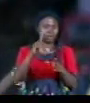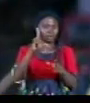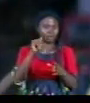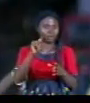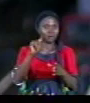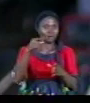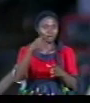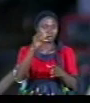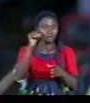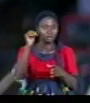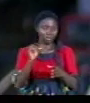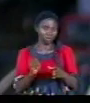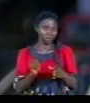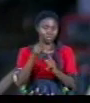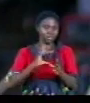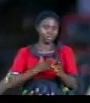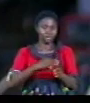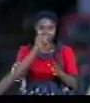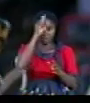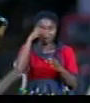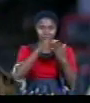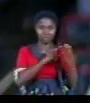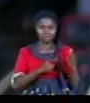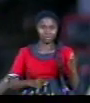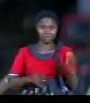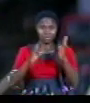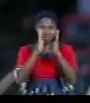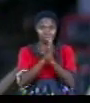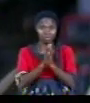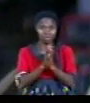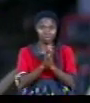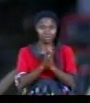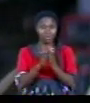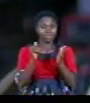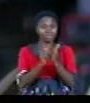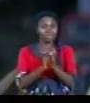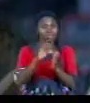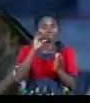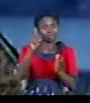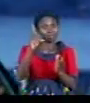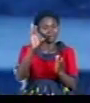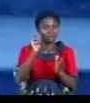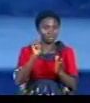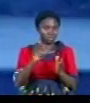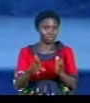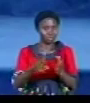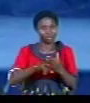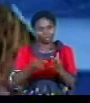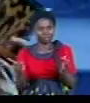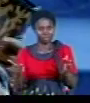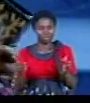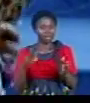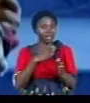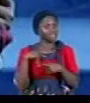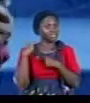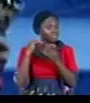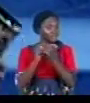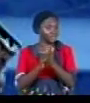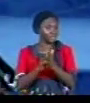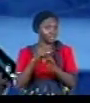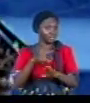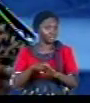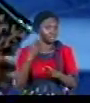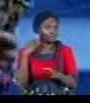that ulcer disappeared from me. Since December till now, I have not had any symptom of ulcer. Even if I did not